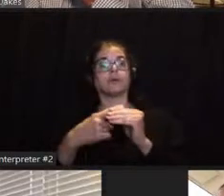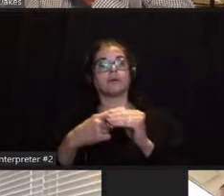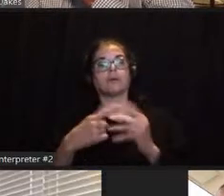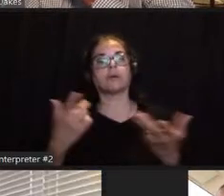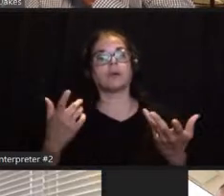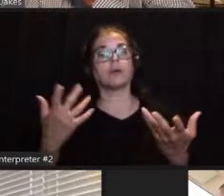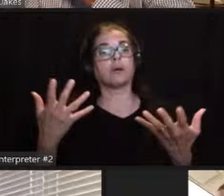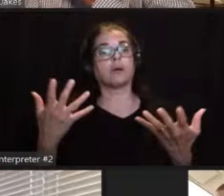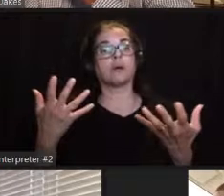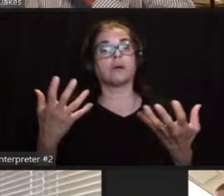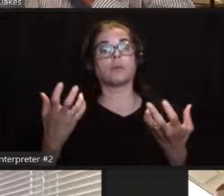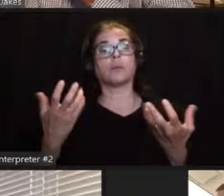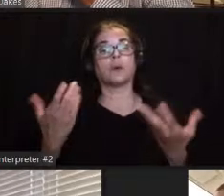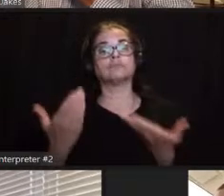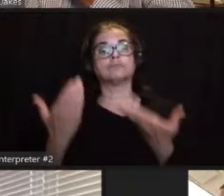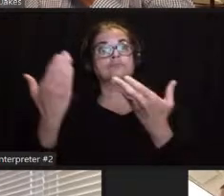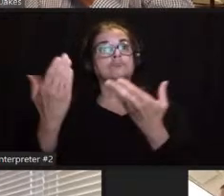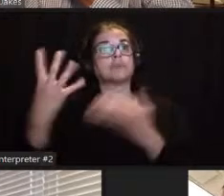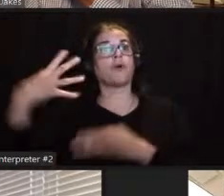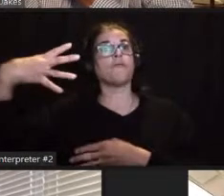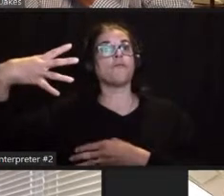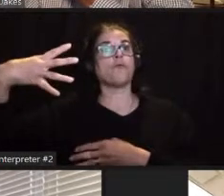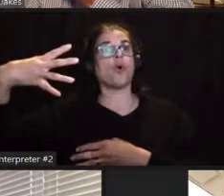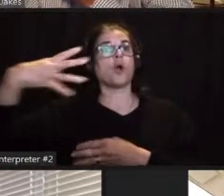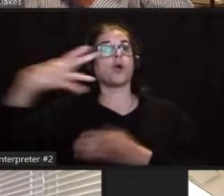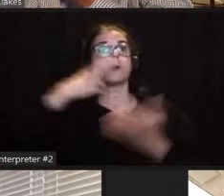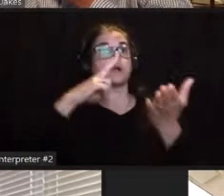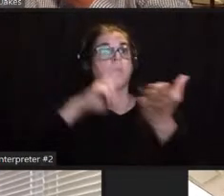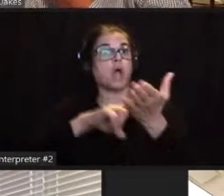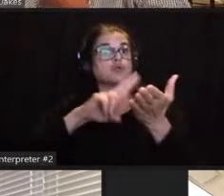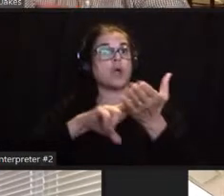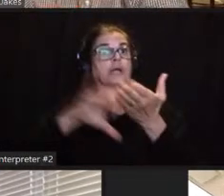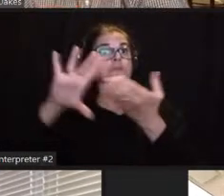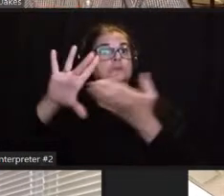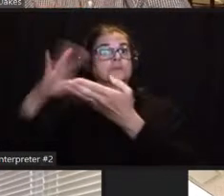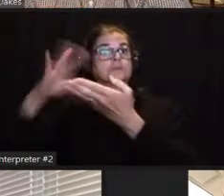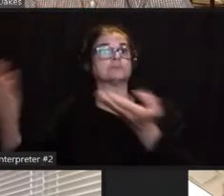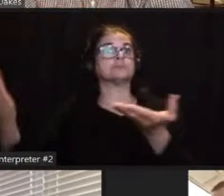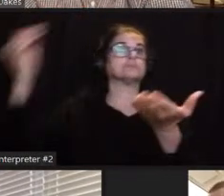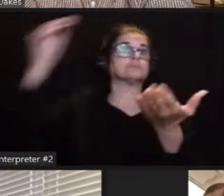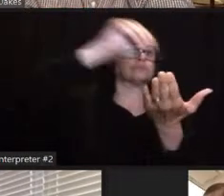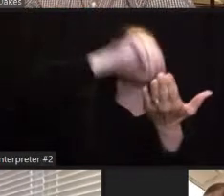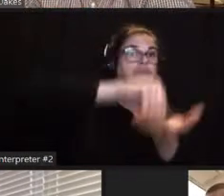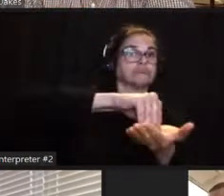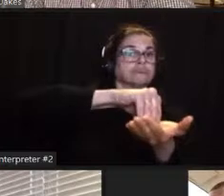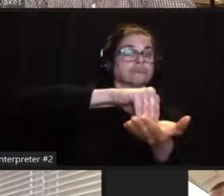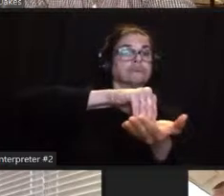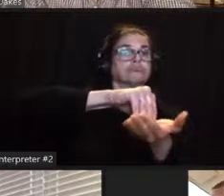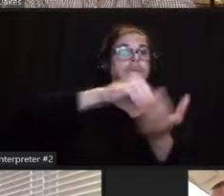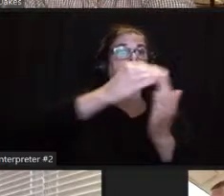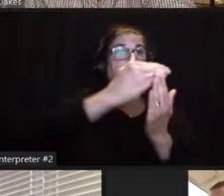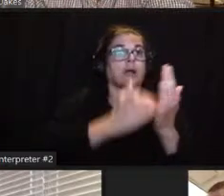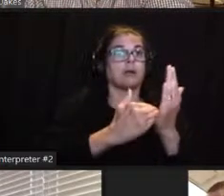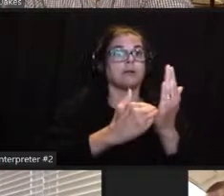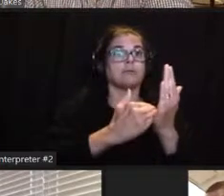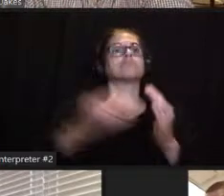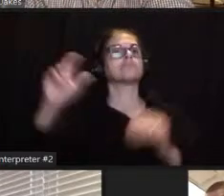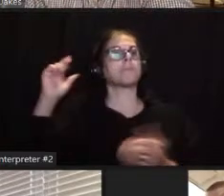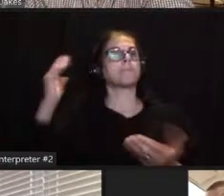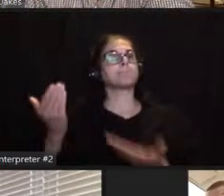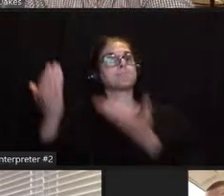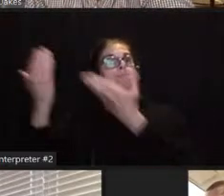place all four contracts on the omnibus? No. Second. That motion was moved